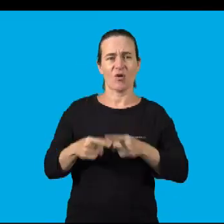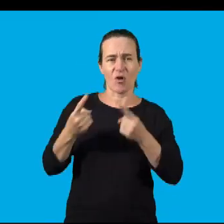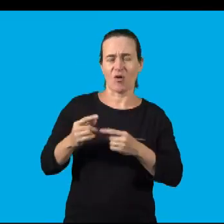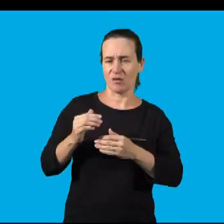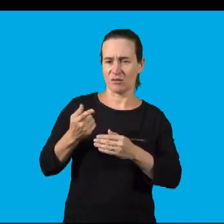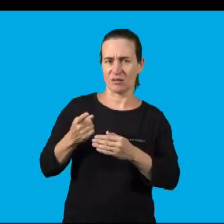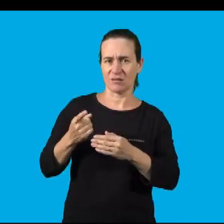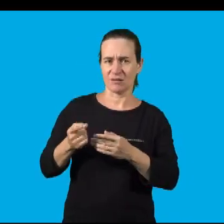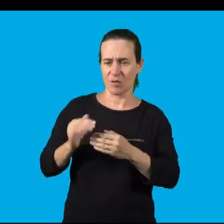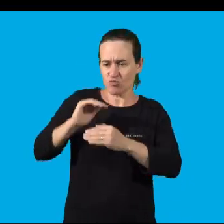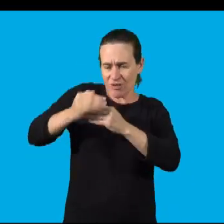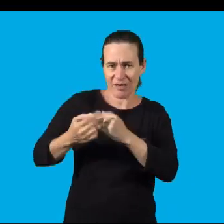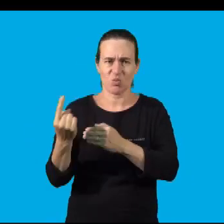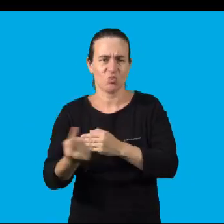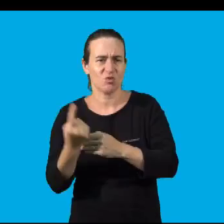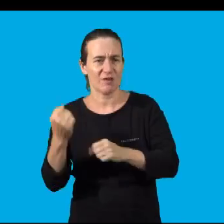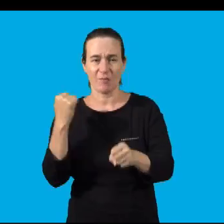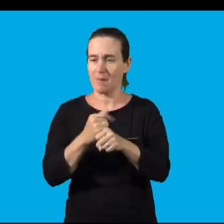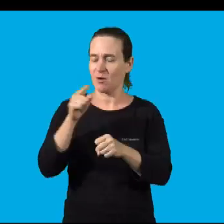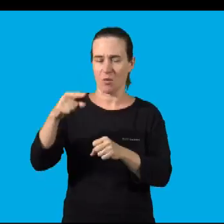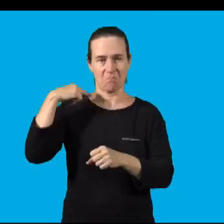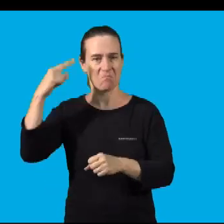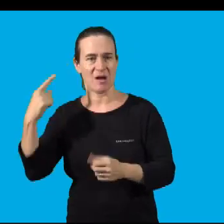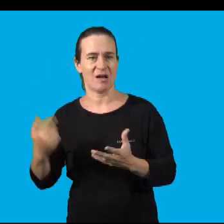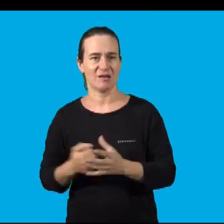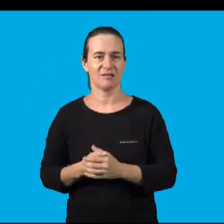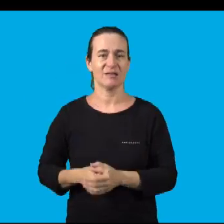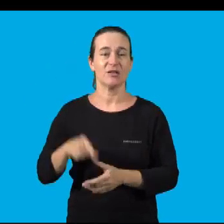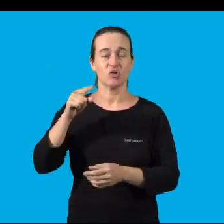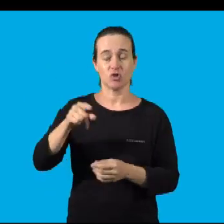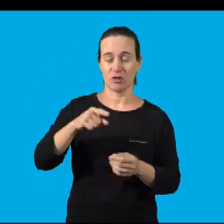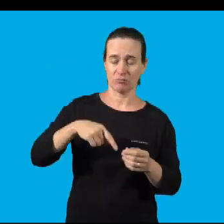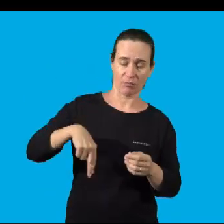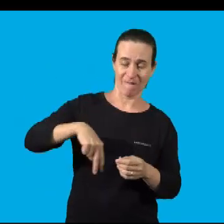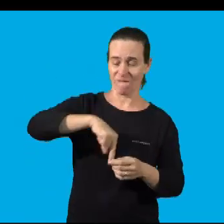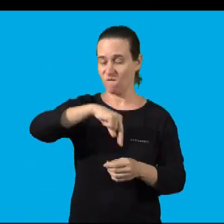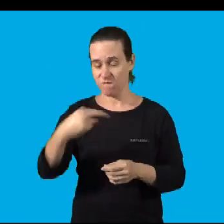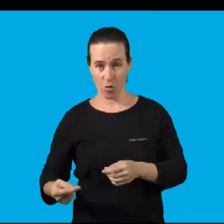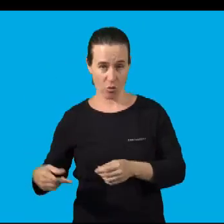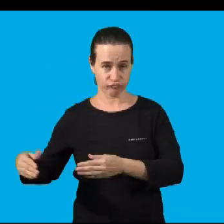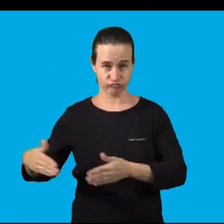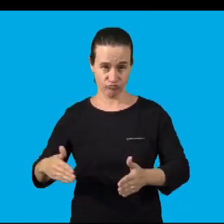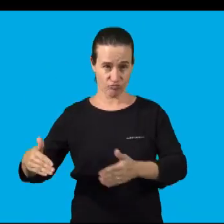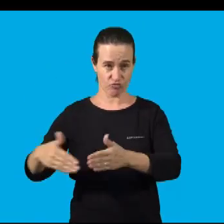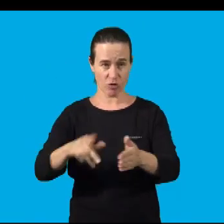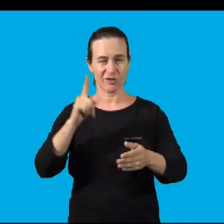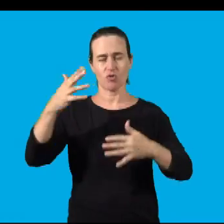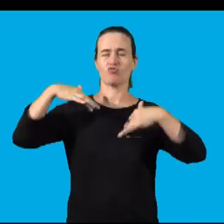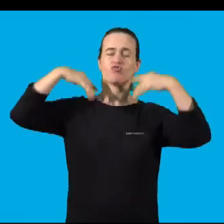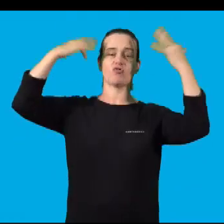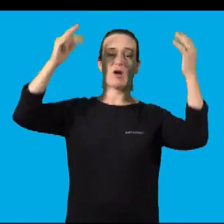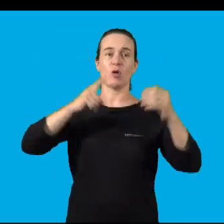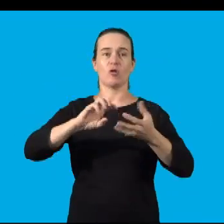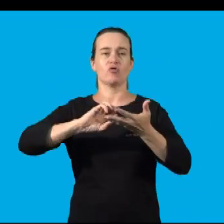for herself cause her descent into madness. She inadvertently falls into a brook and drowns